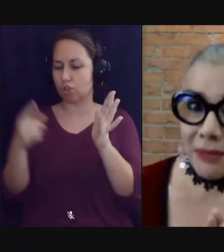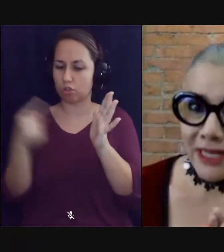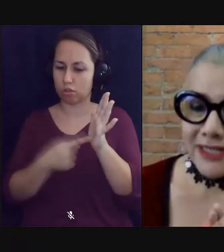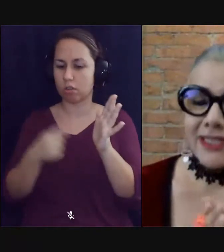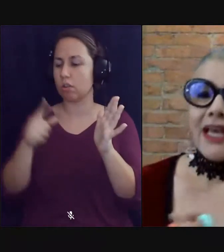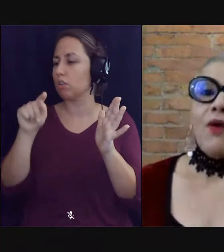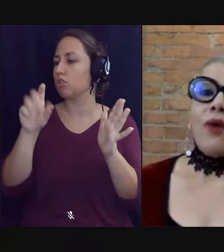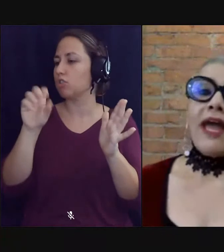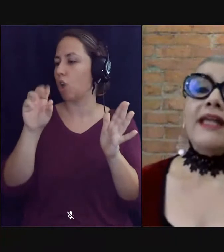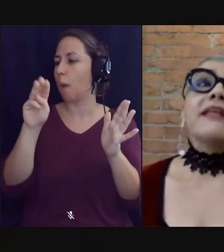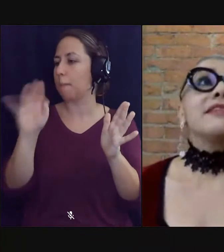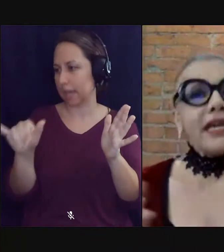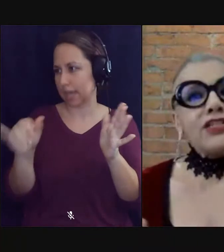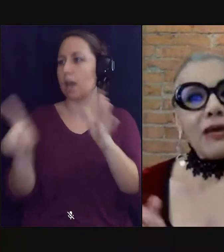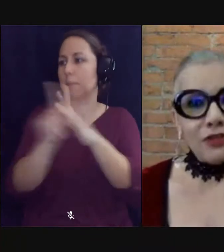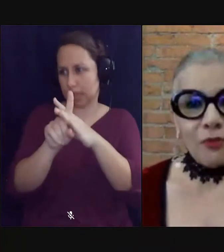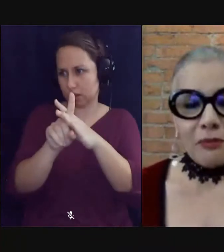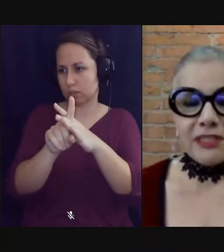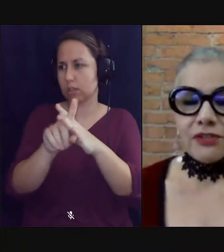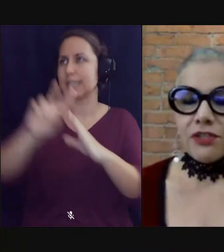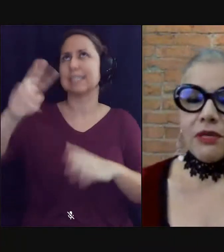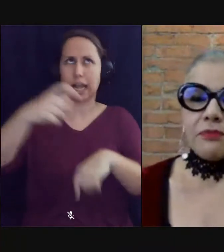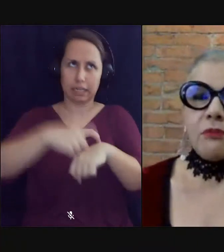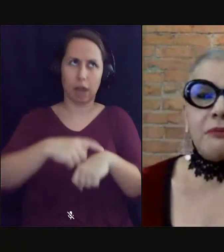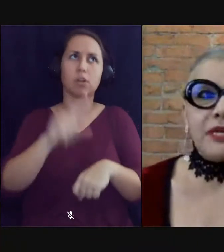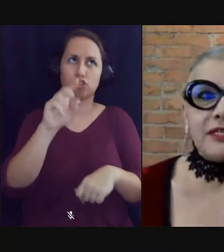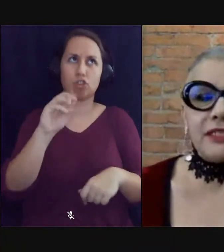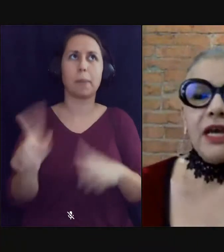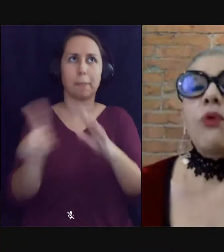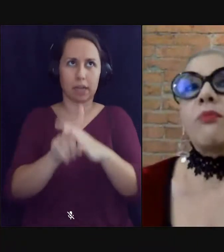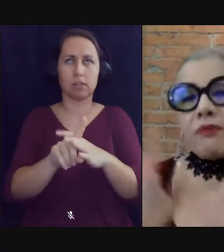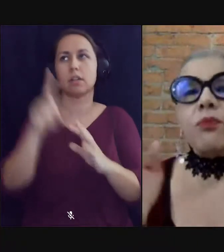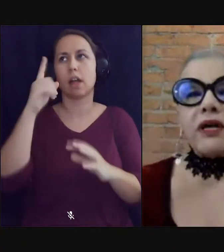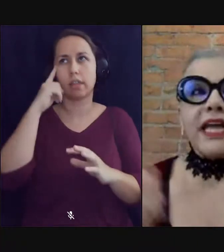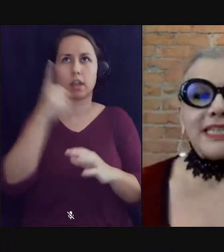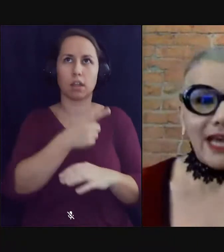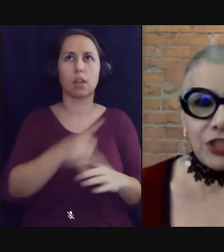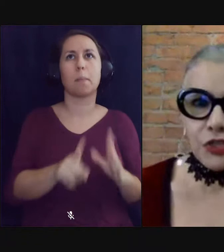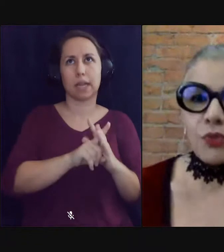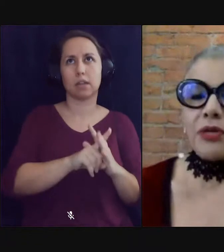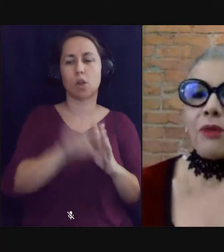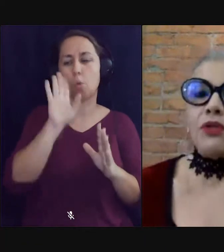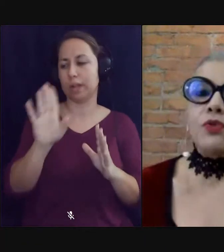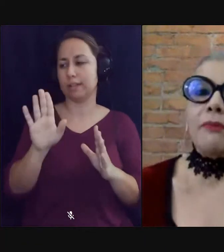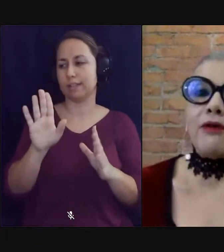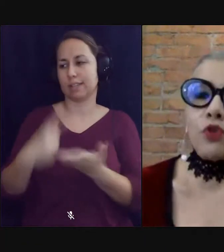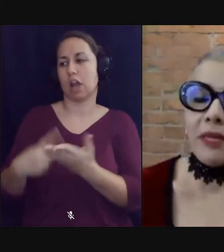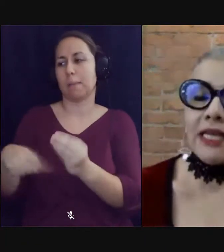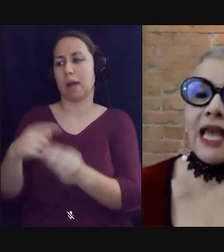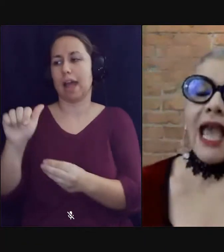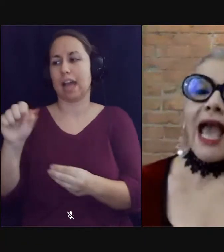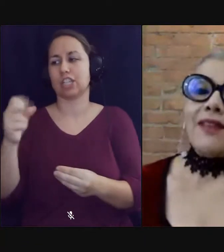Tommy appears, where it's the second time that Tommy appears, because Tommy appears, well, we're going to get to Ashley soon, but I want to talk